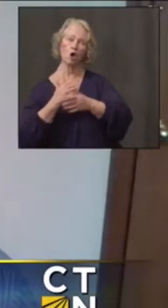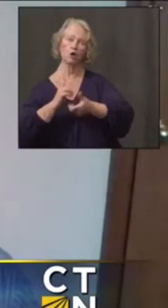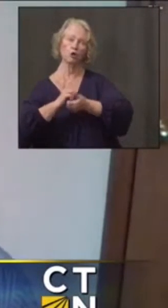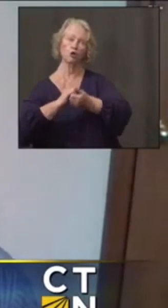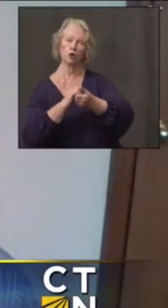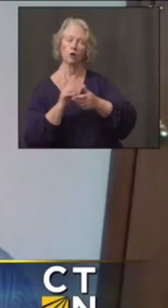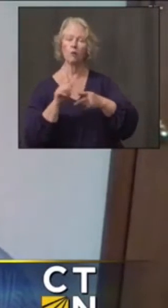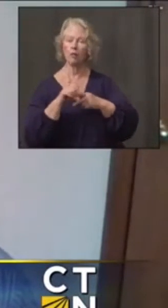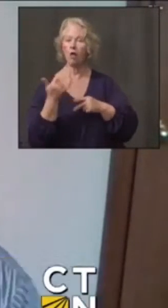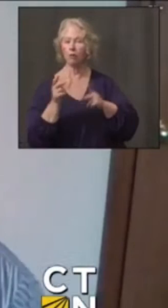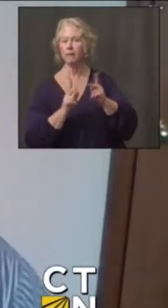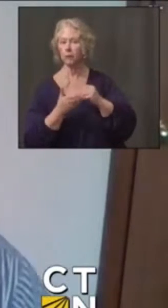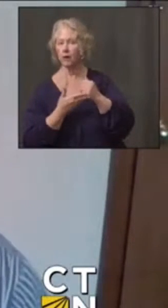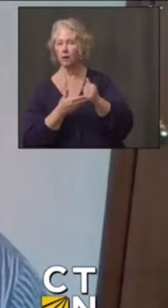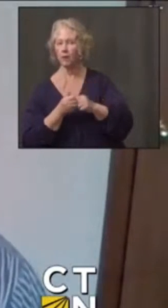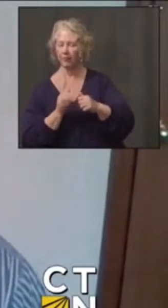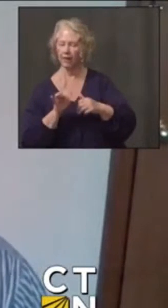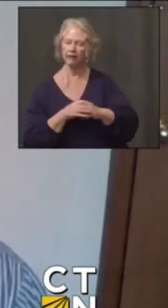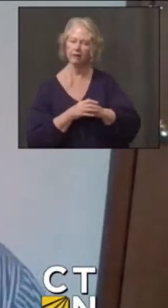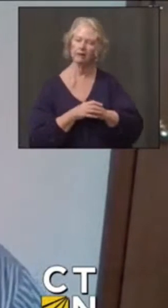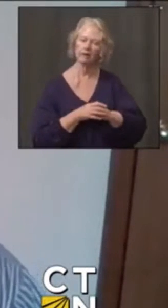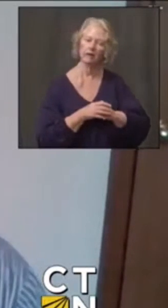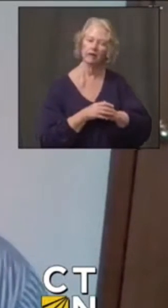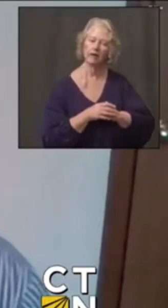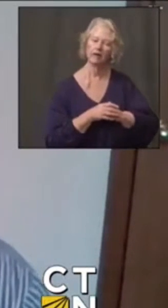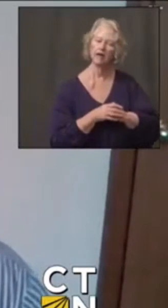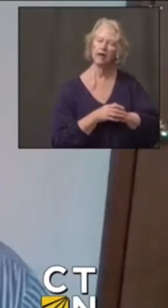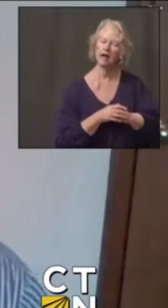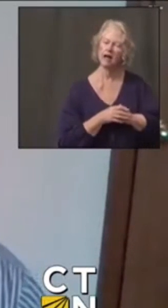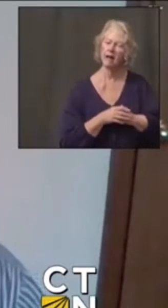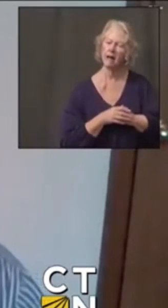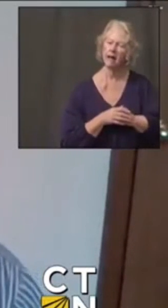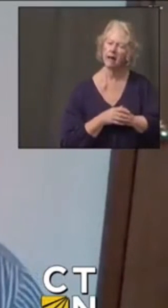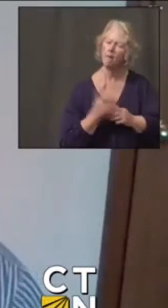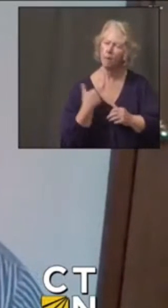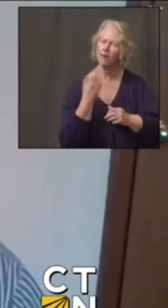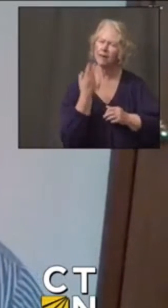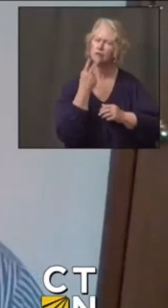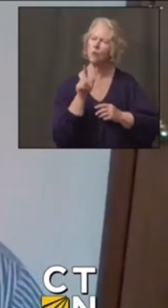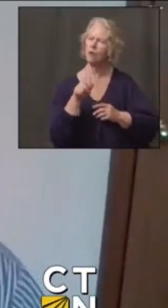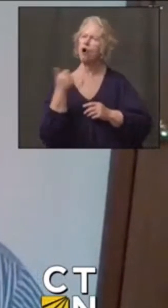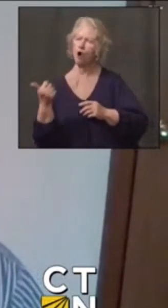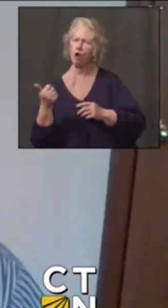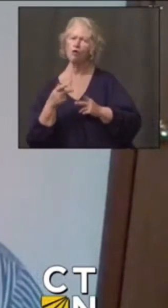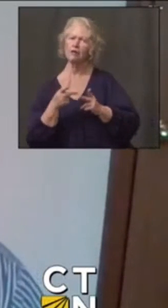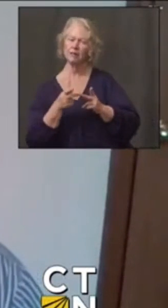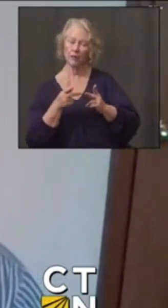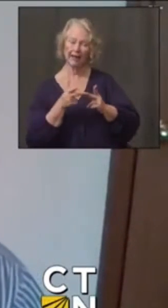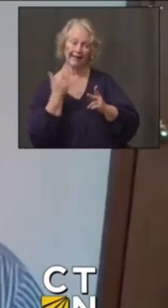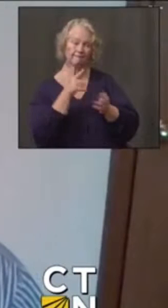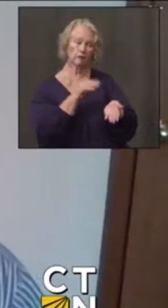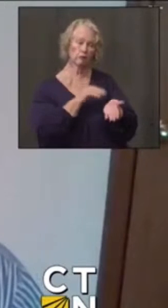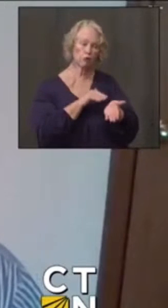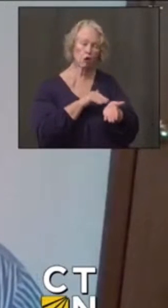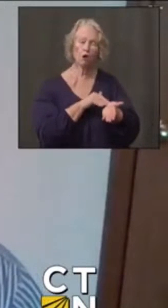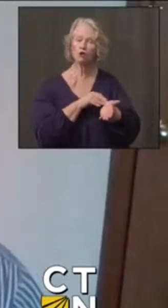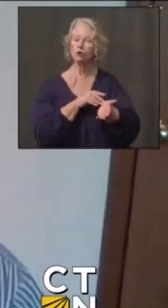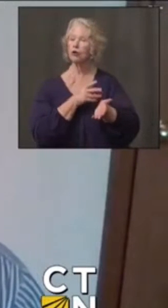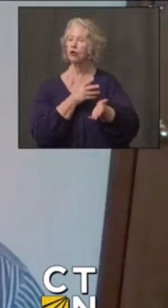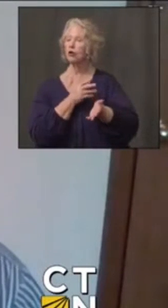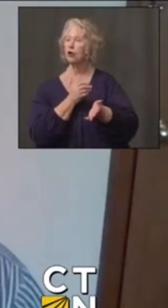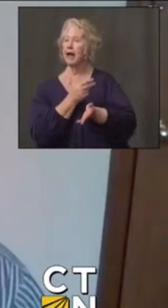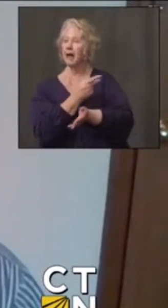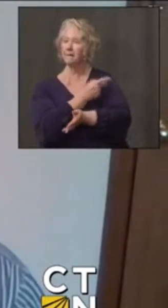And indeed, in really successfully treating disease, we have found that when physicians and patients are